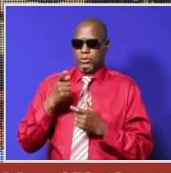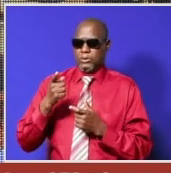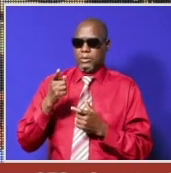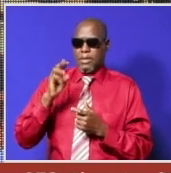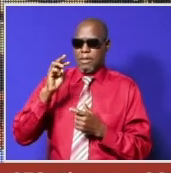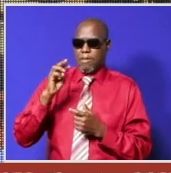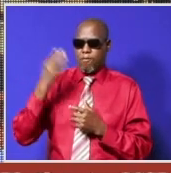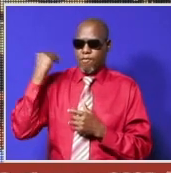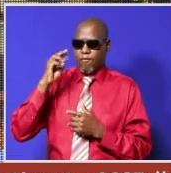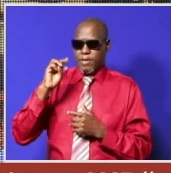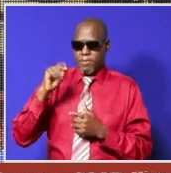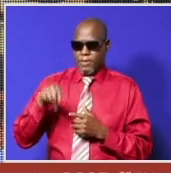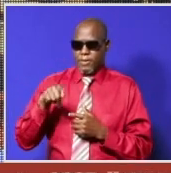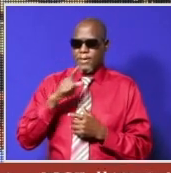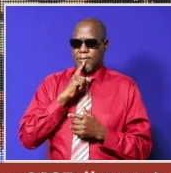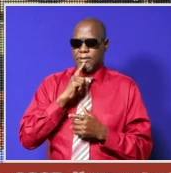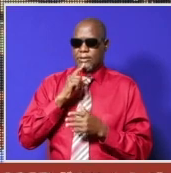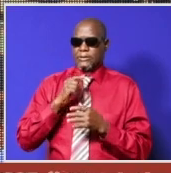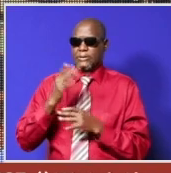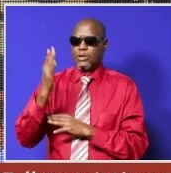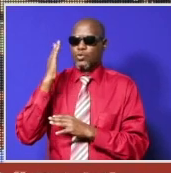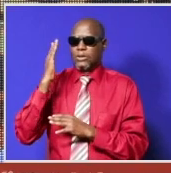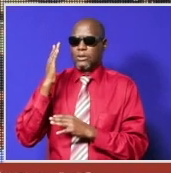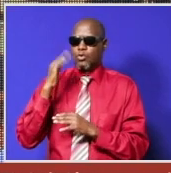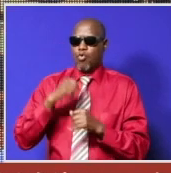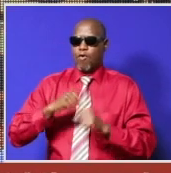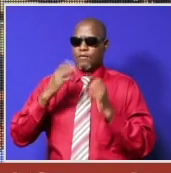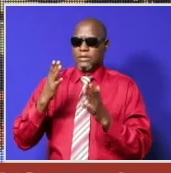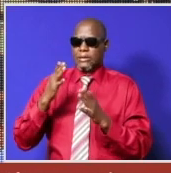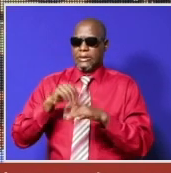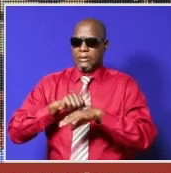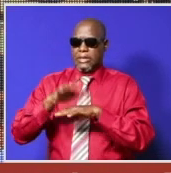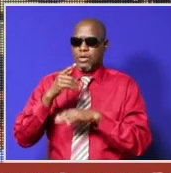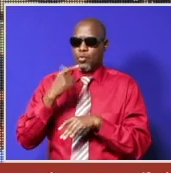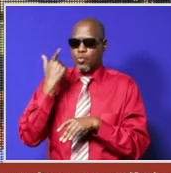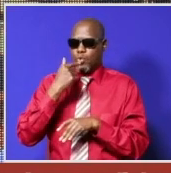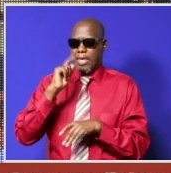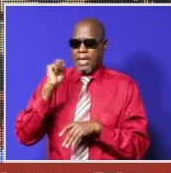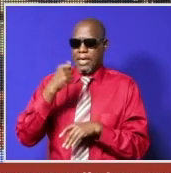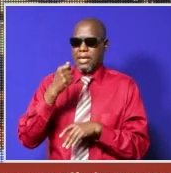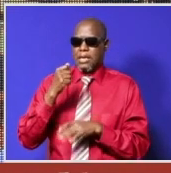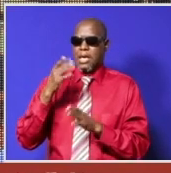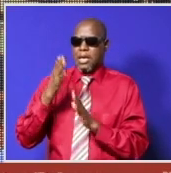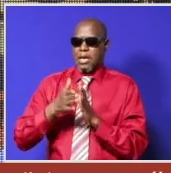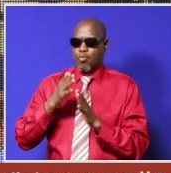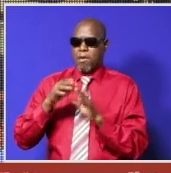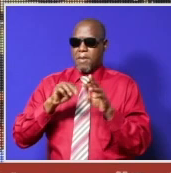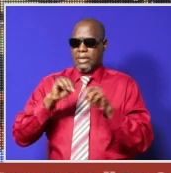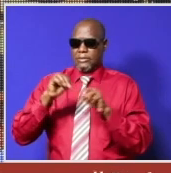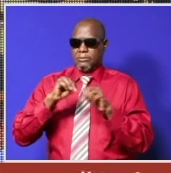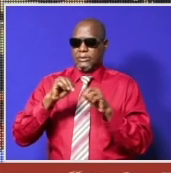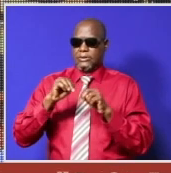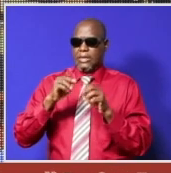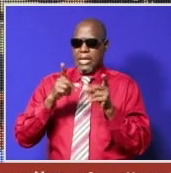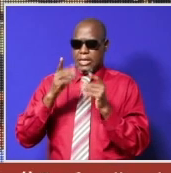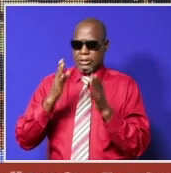Mwago, said the security officers had informed her that they had been sent by the Kenya Railways managing director to carry out the demolitions.